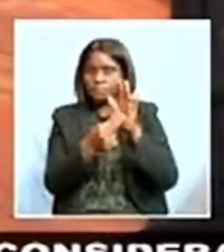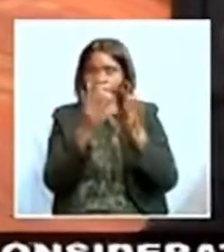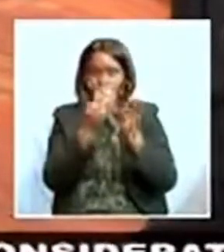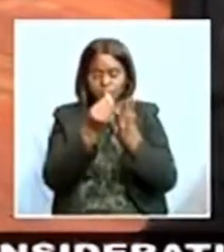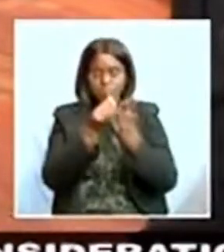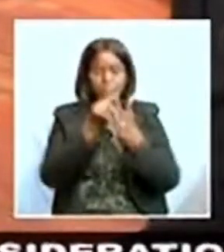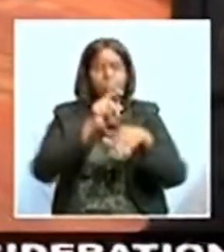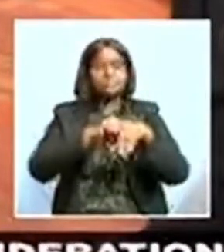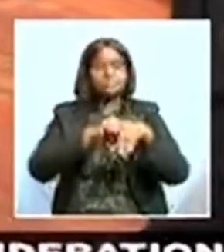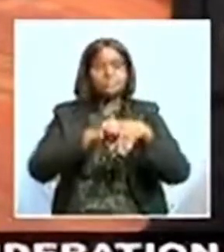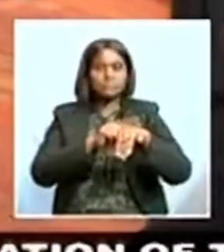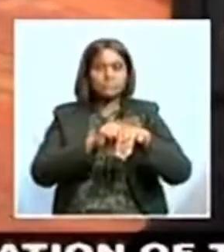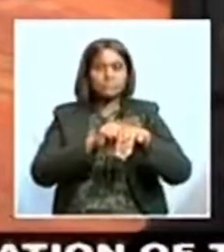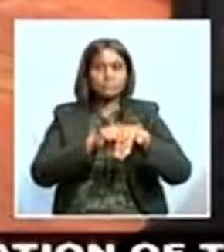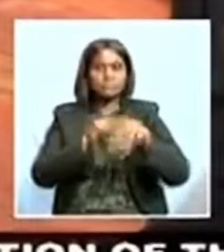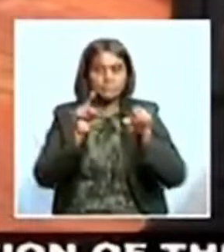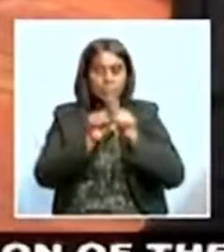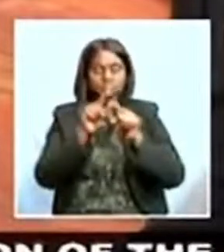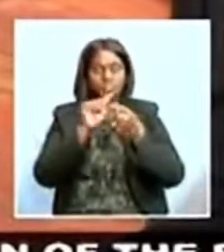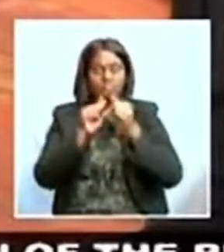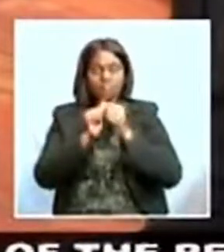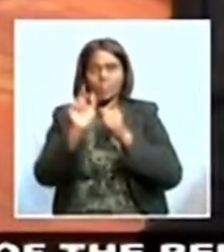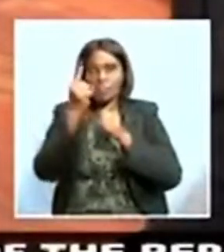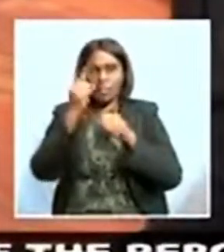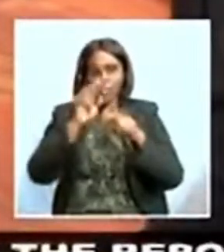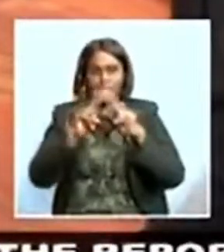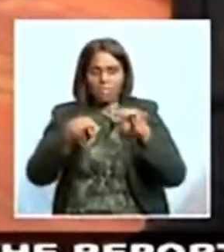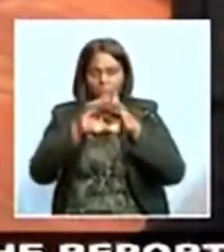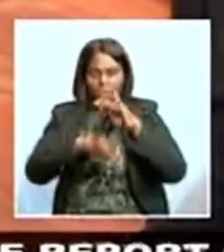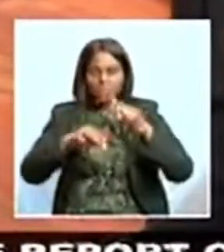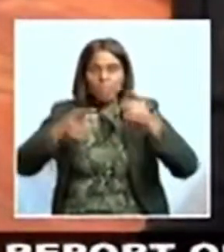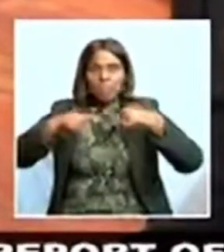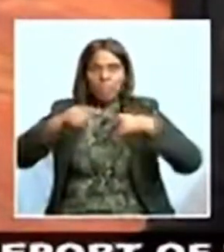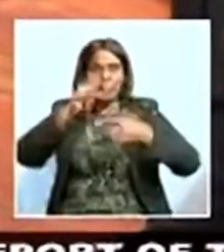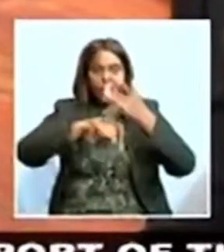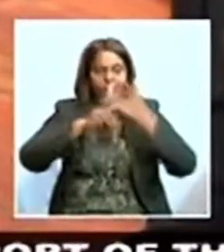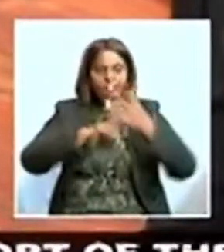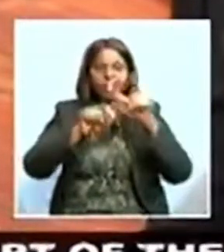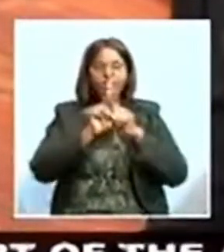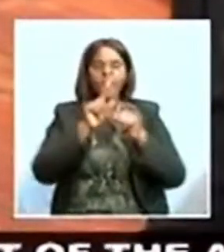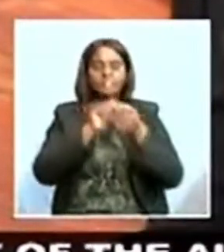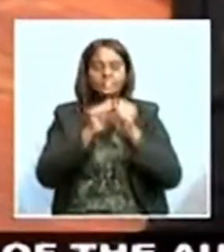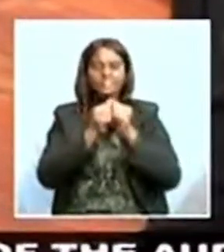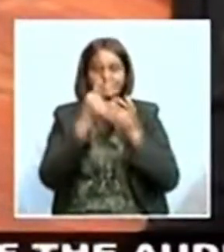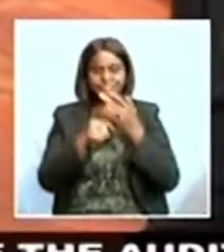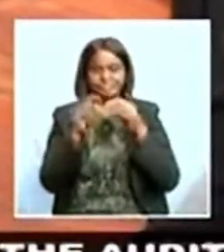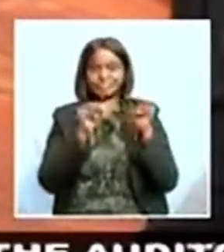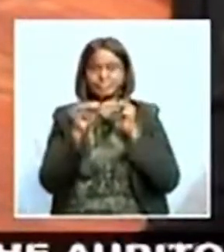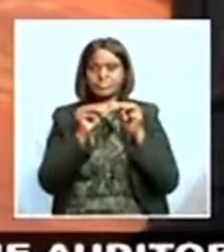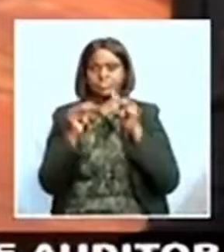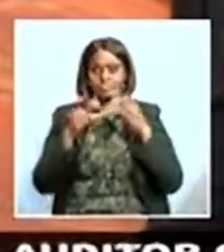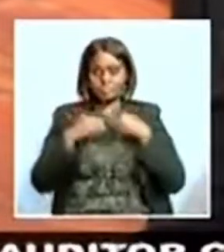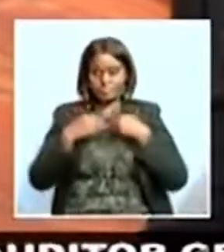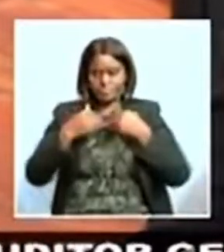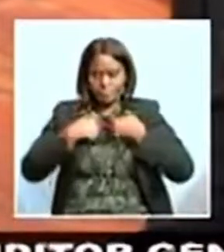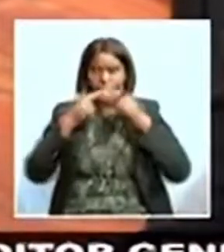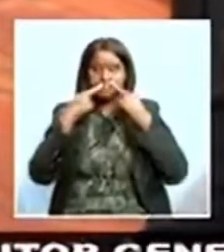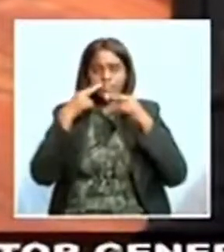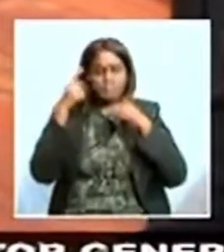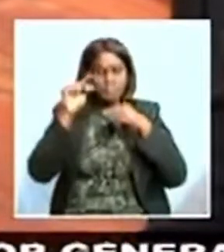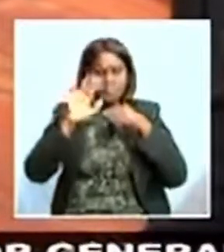type as queried. So the first one, Chair, is under local taxes. The cause of query: management acknowledges the findings